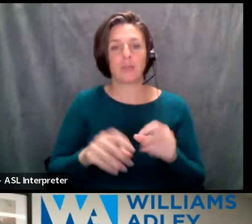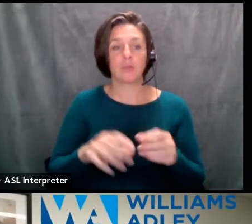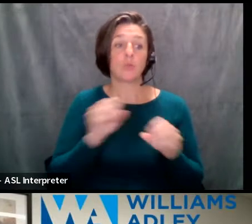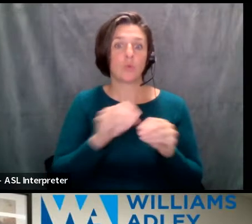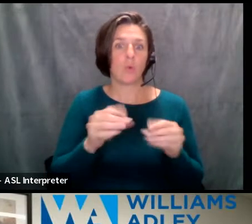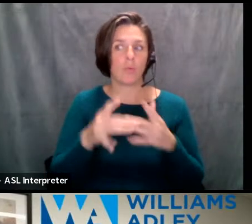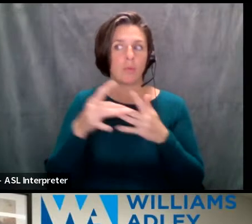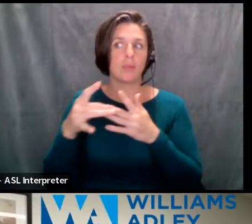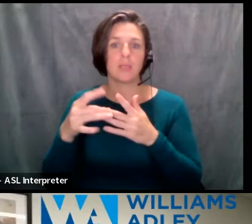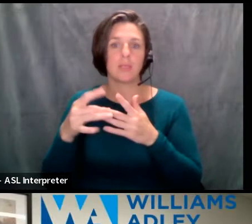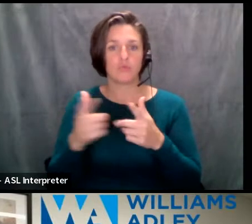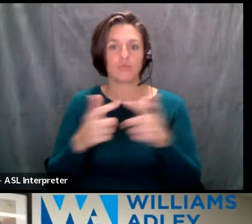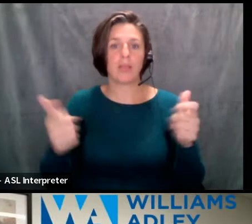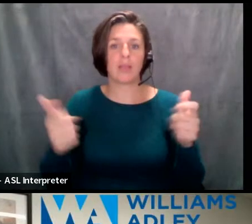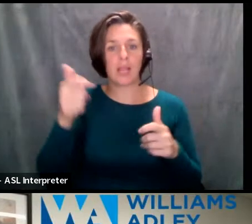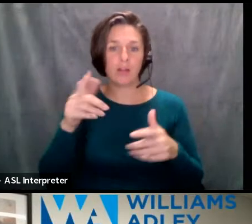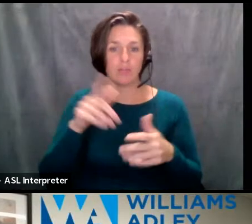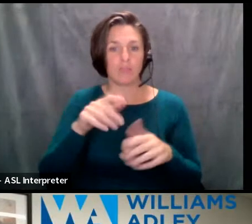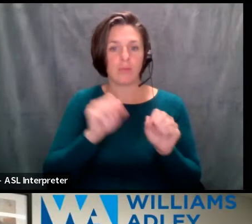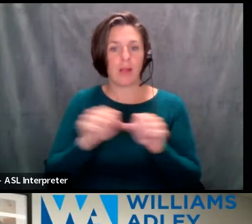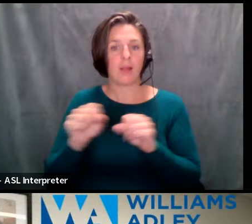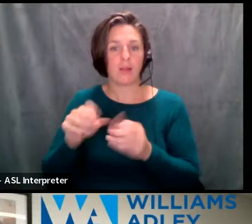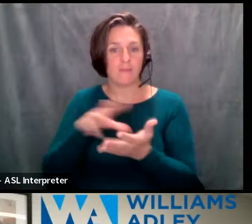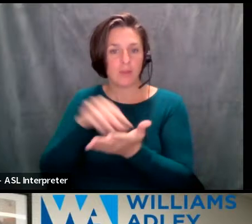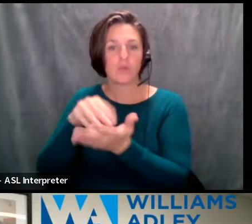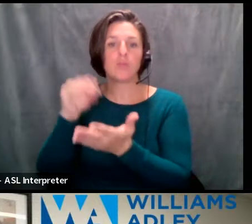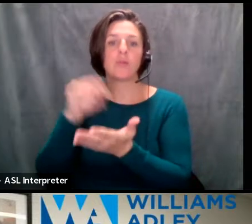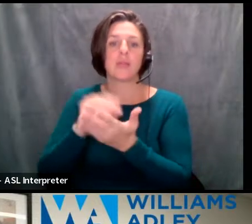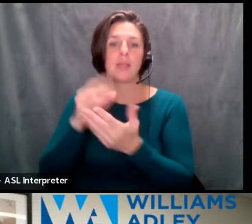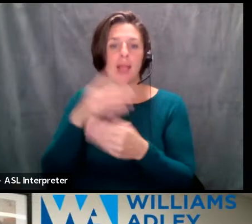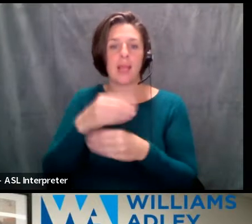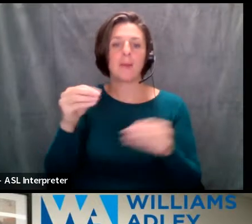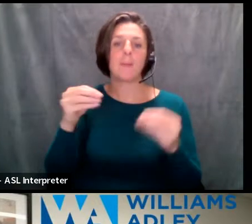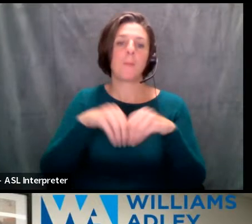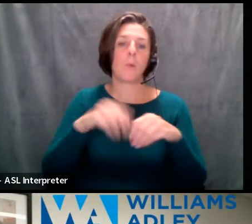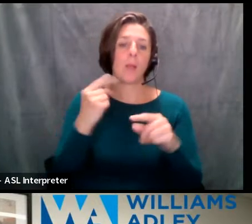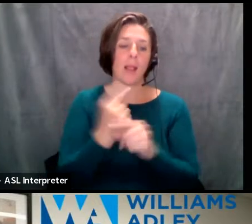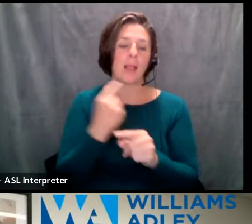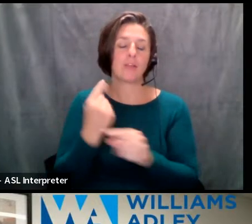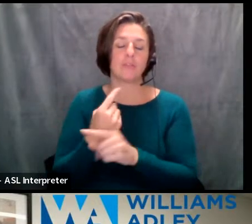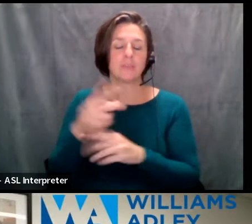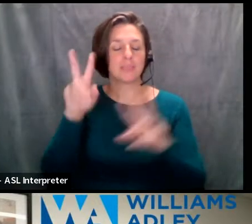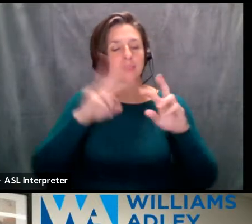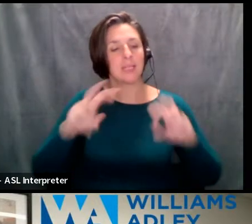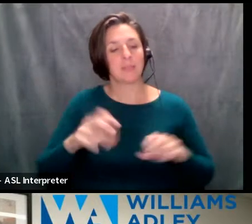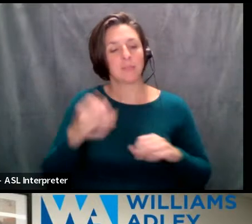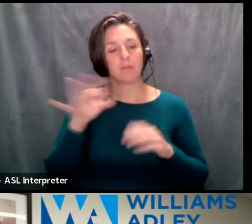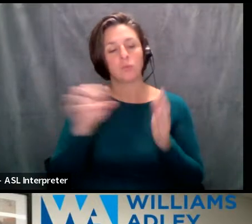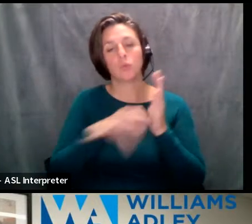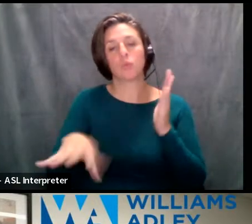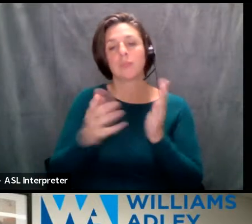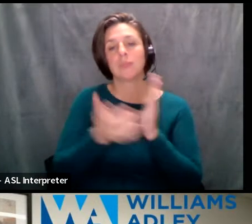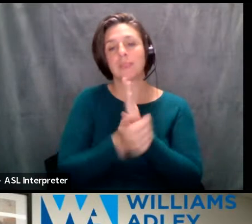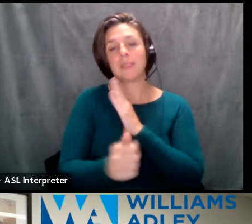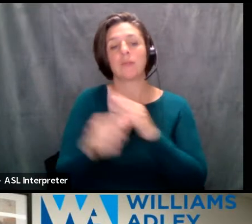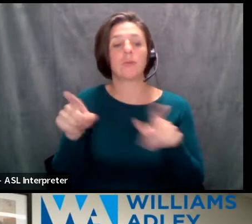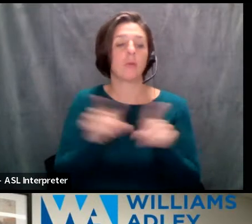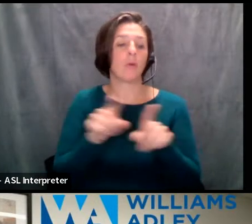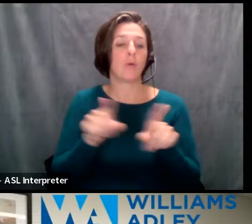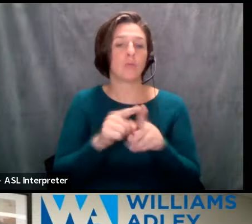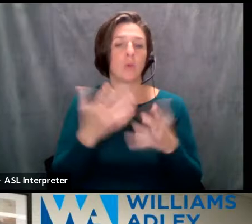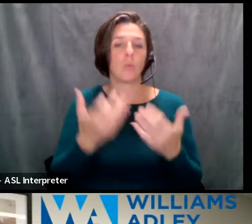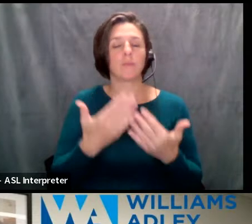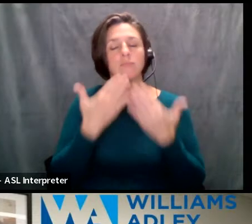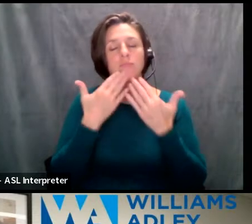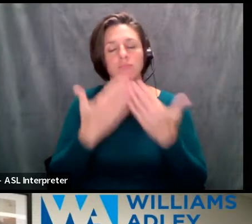of learning and more accurate assessment of student skills. I also want to give a heartfelt